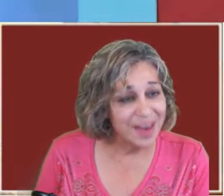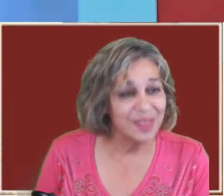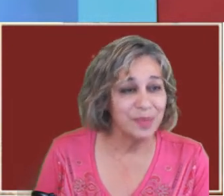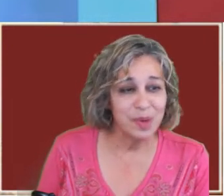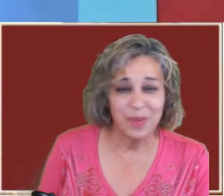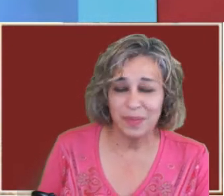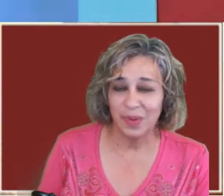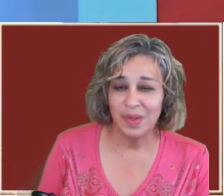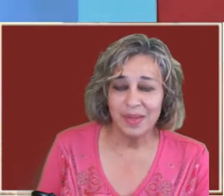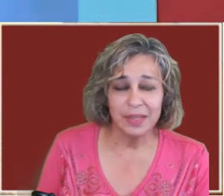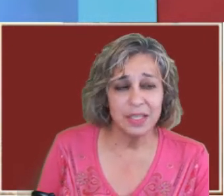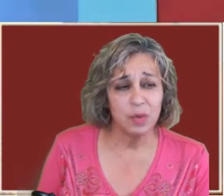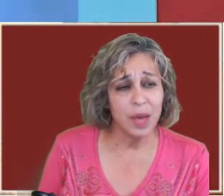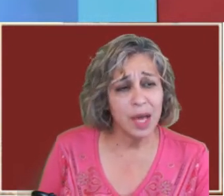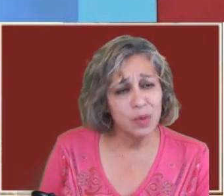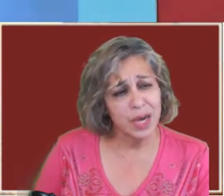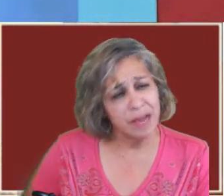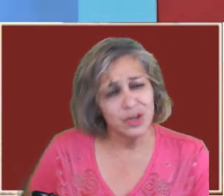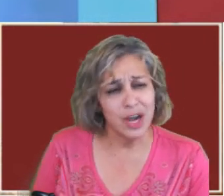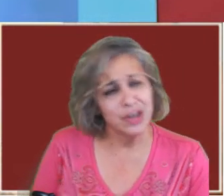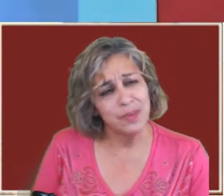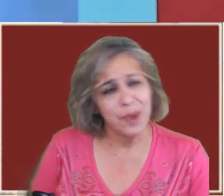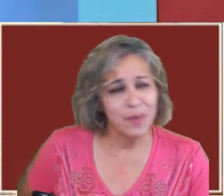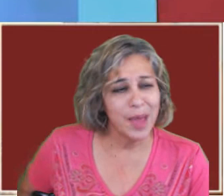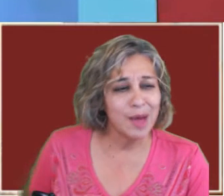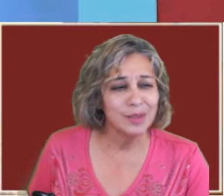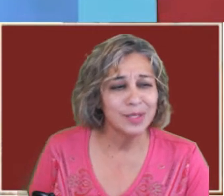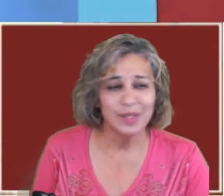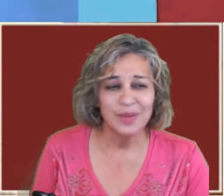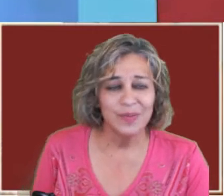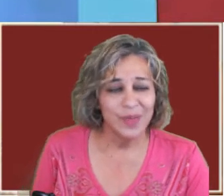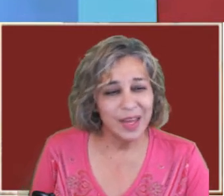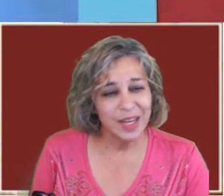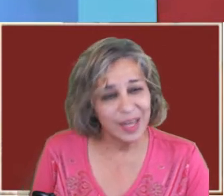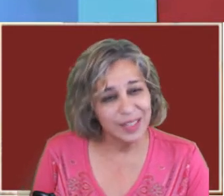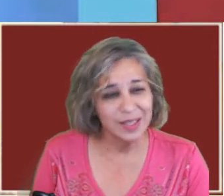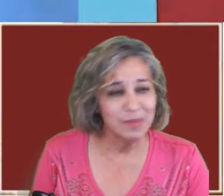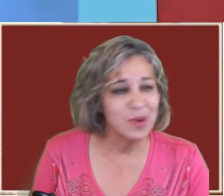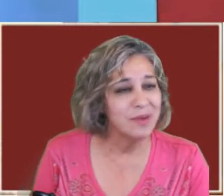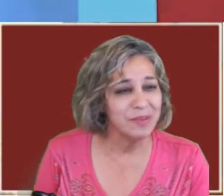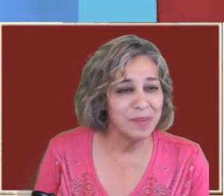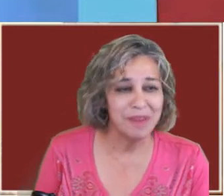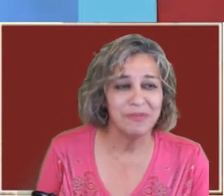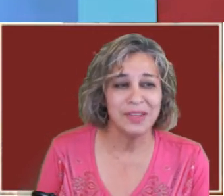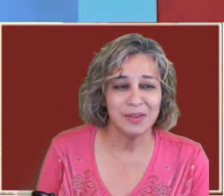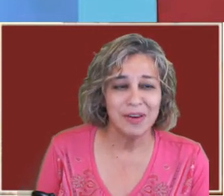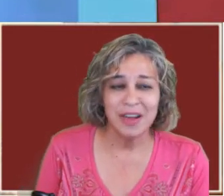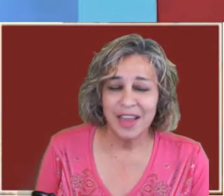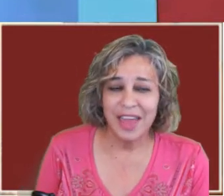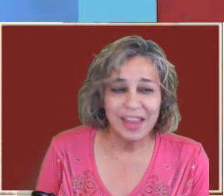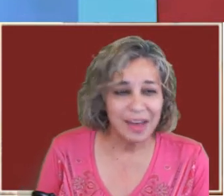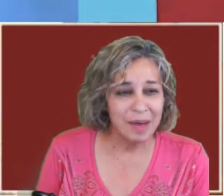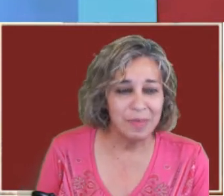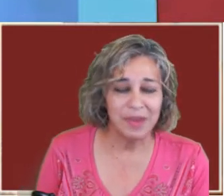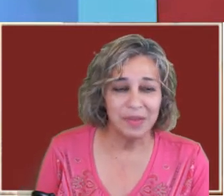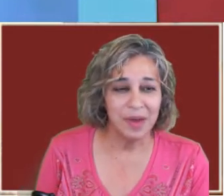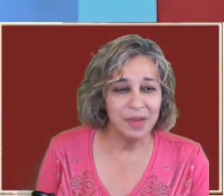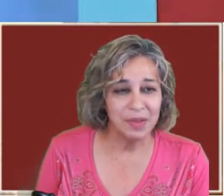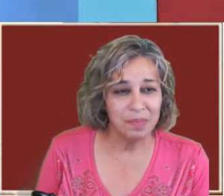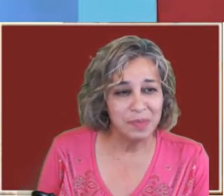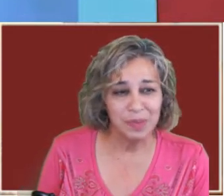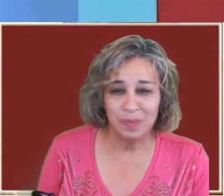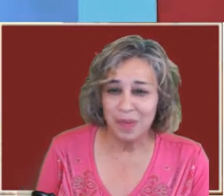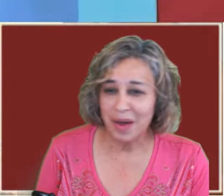man, on the poor people. They said, well, we're going to have to tighten up our belts. And they'd cut some more of the benefits or income